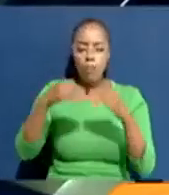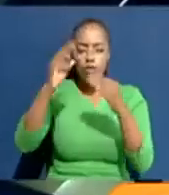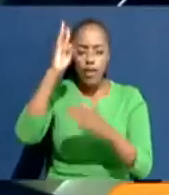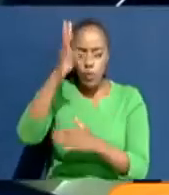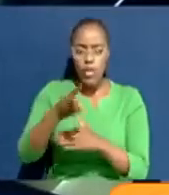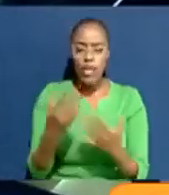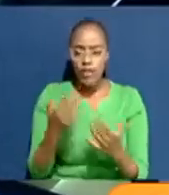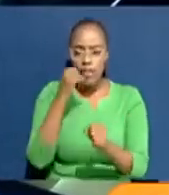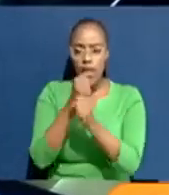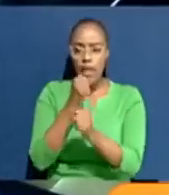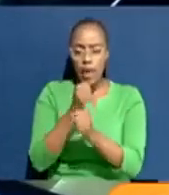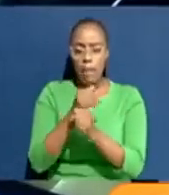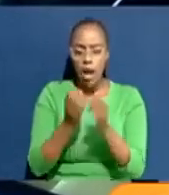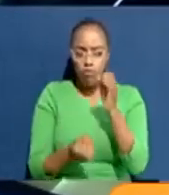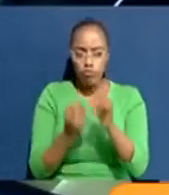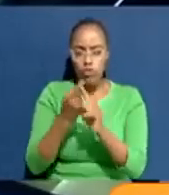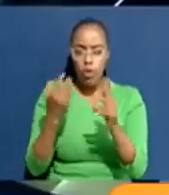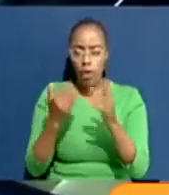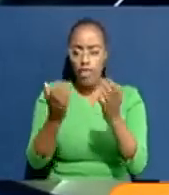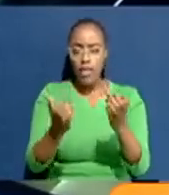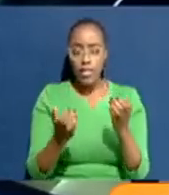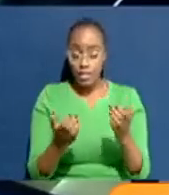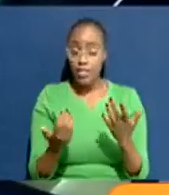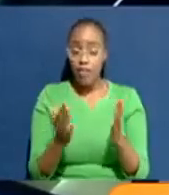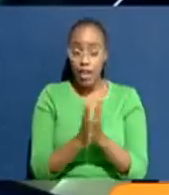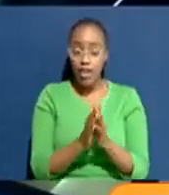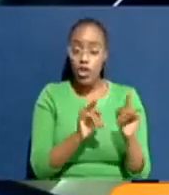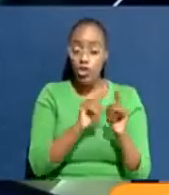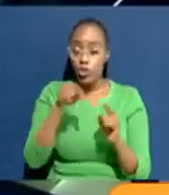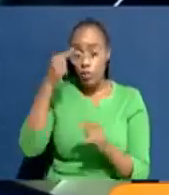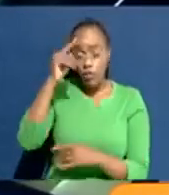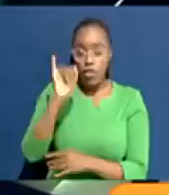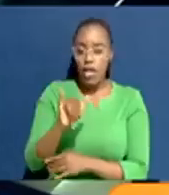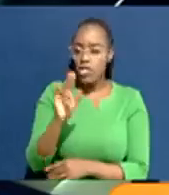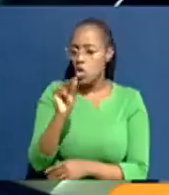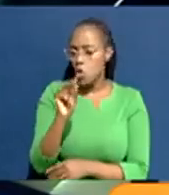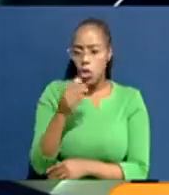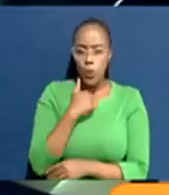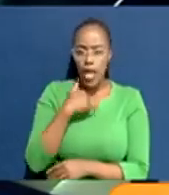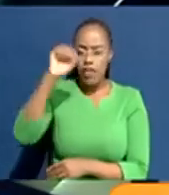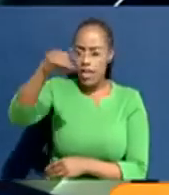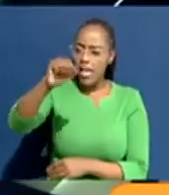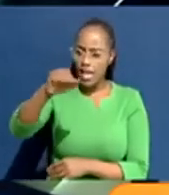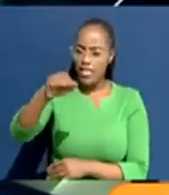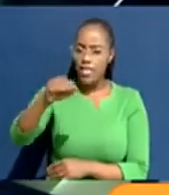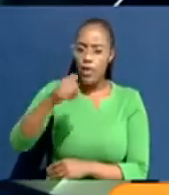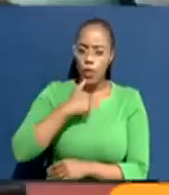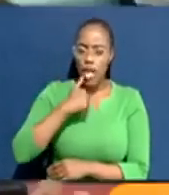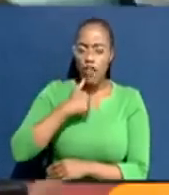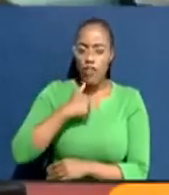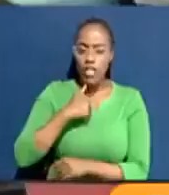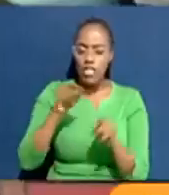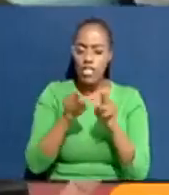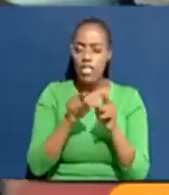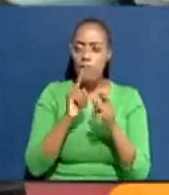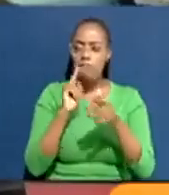I mean, the labor will now come out of the need and the demand for it. We don't even have, yes, well, you know, that is